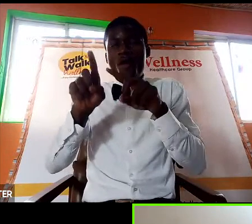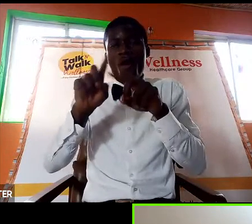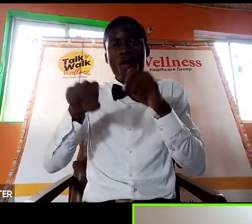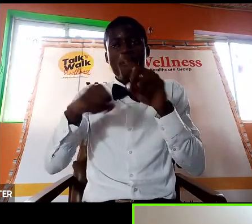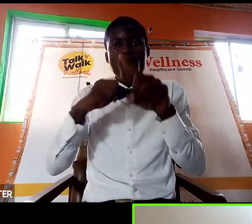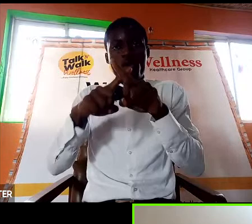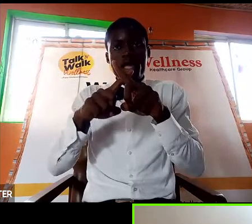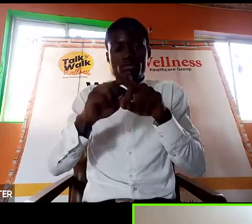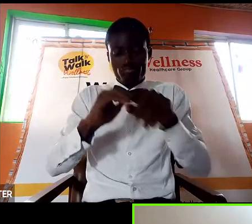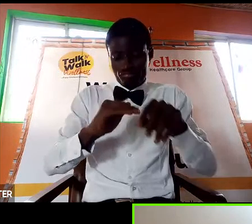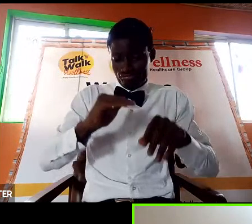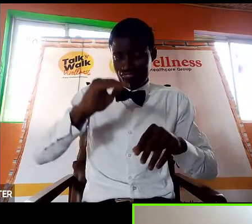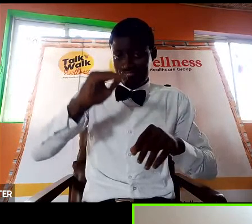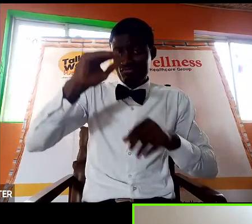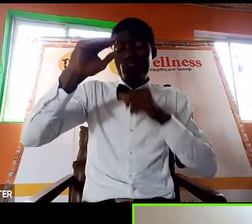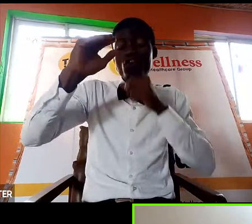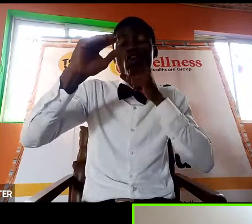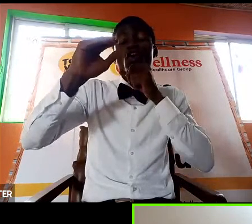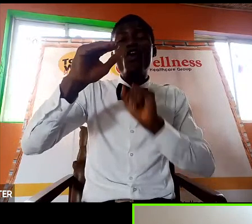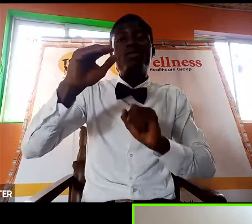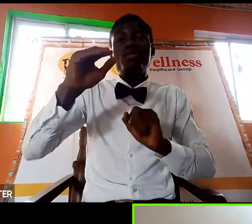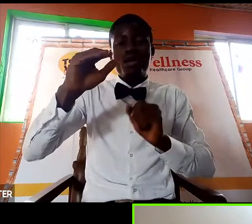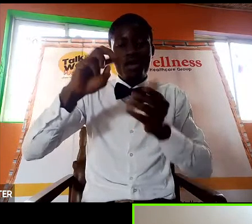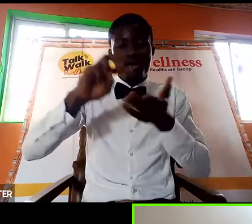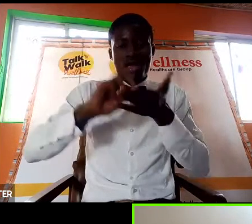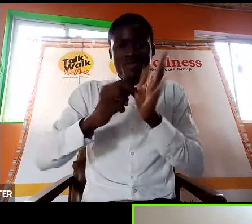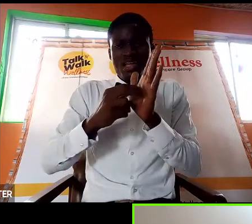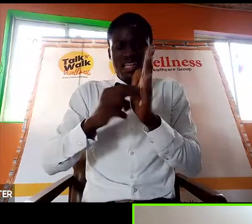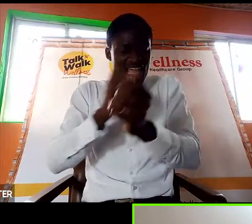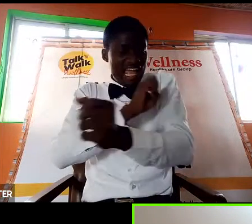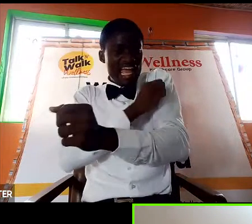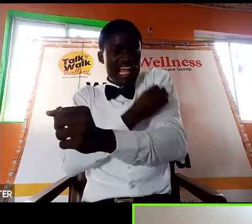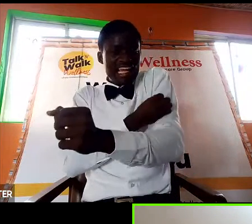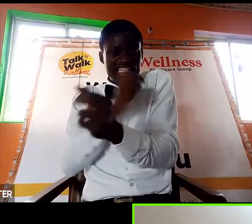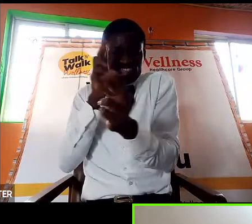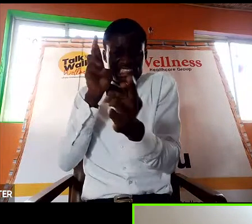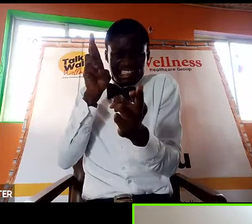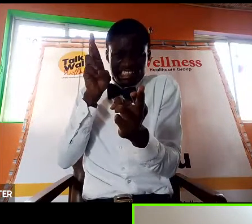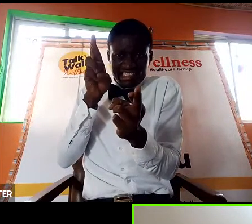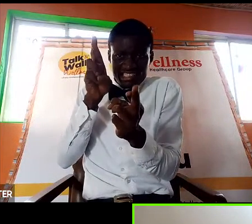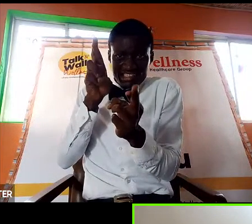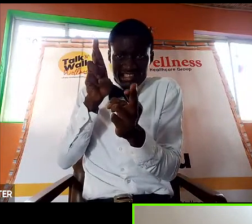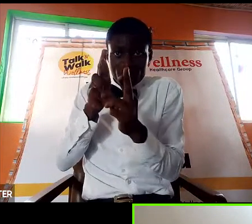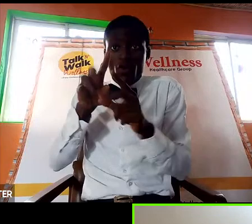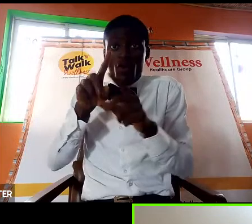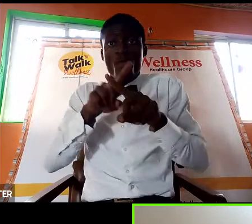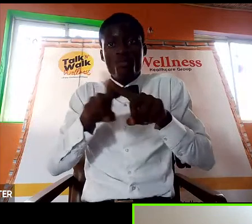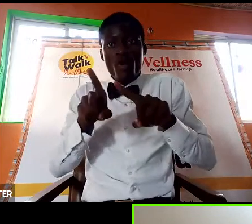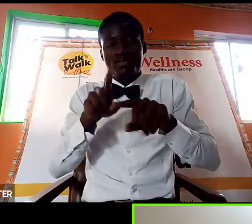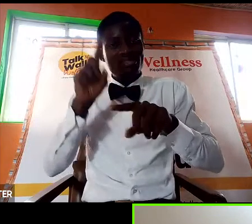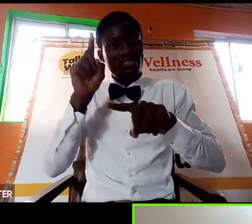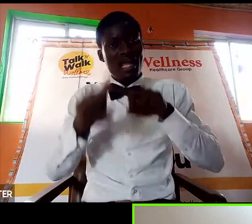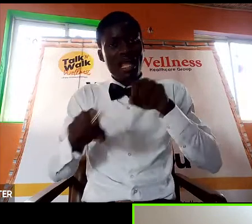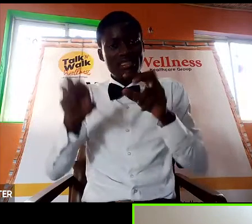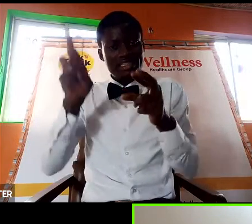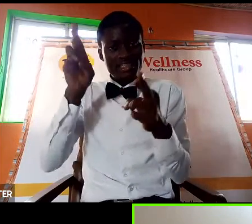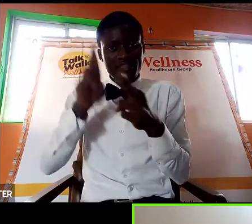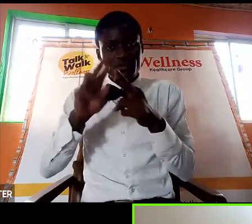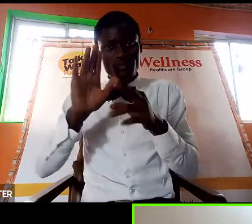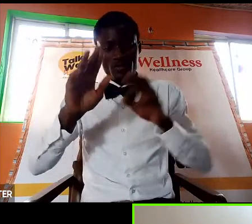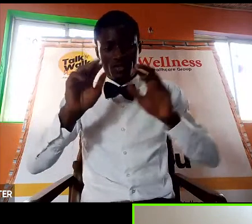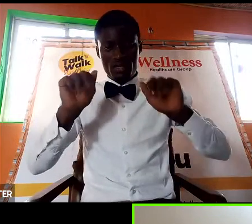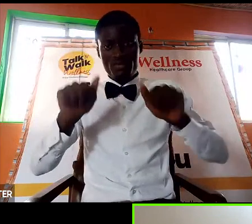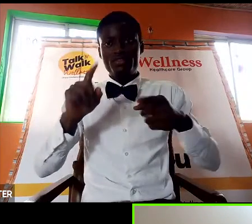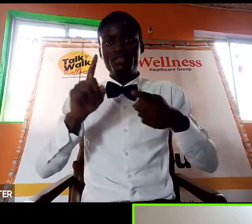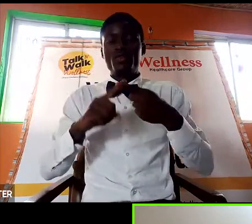all of that. But that does not reduce the capacity to get horny, to reach orgasm, and to still enjoy sex. Another thing